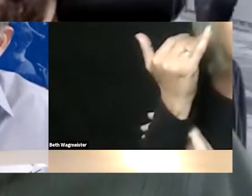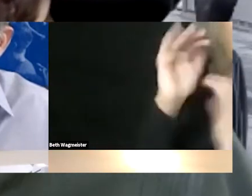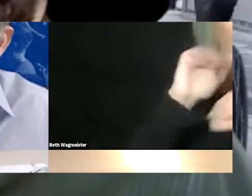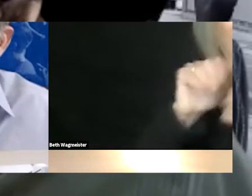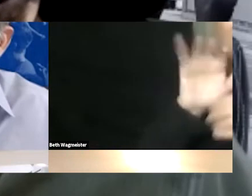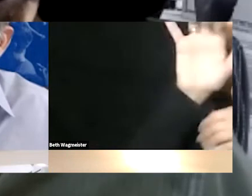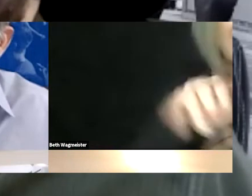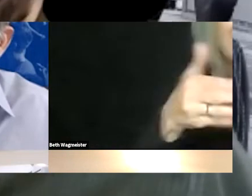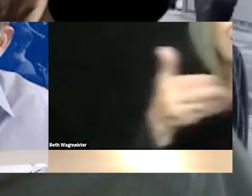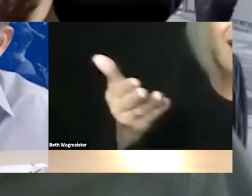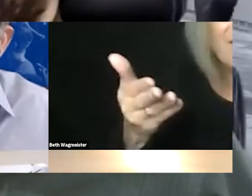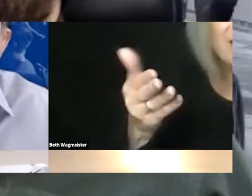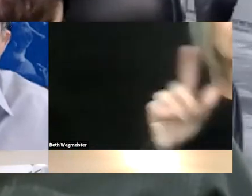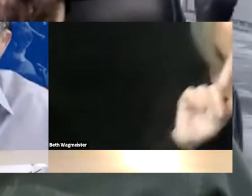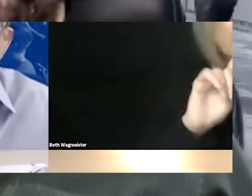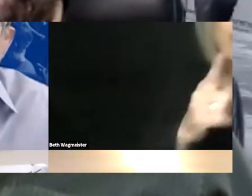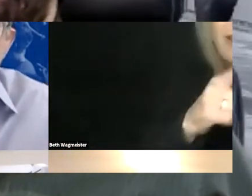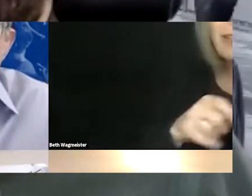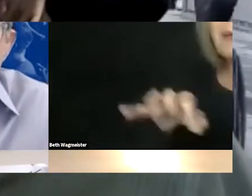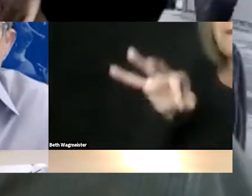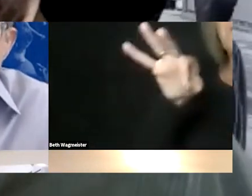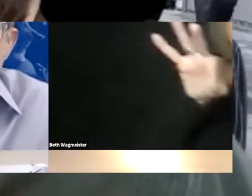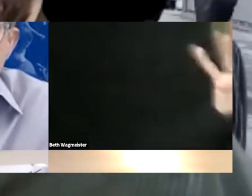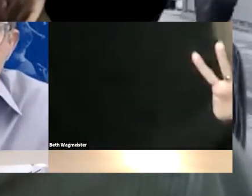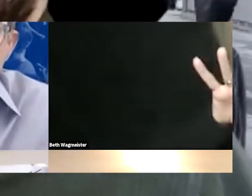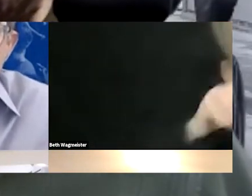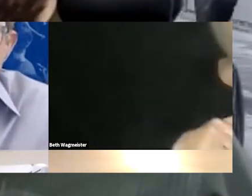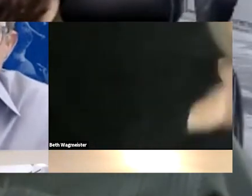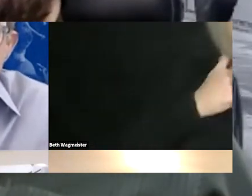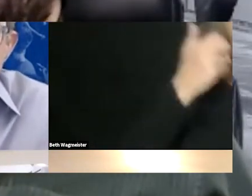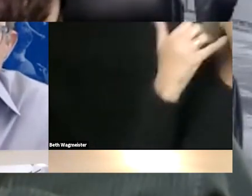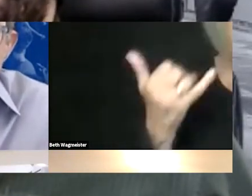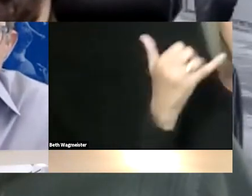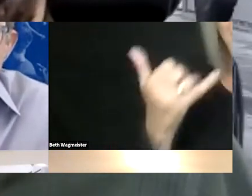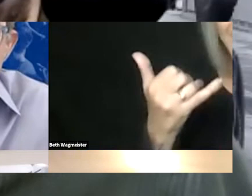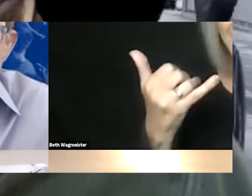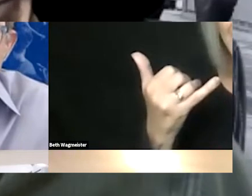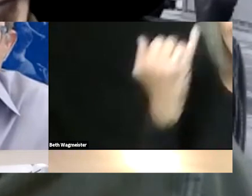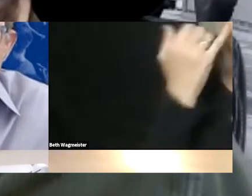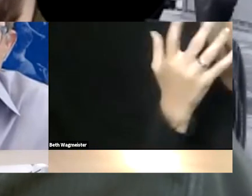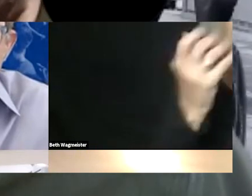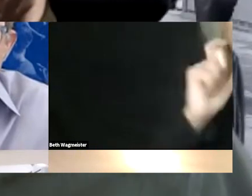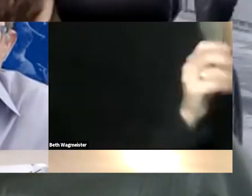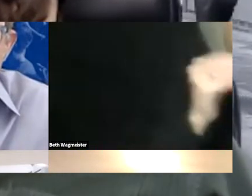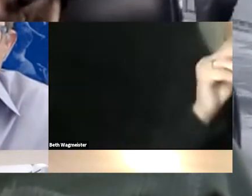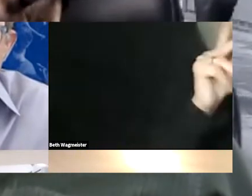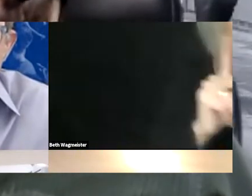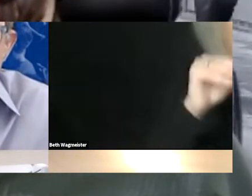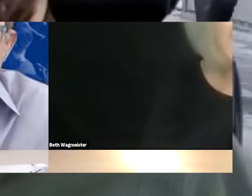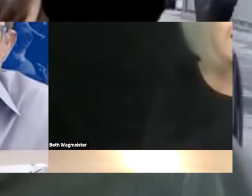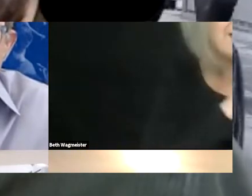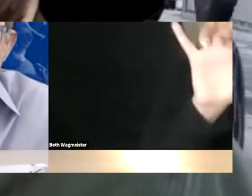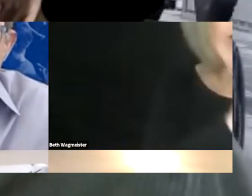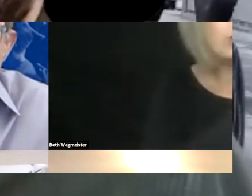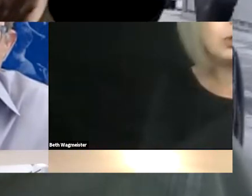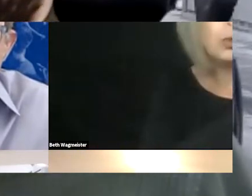stuff is so crucial to life today. And so if we can give more folks access to that training